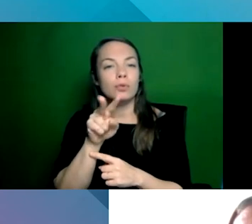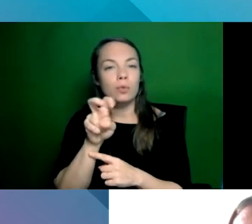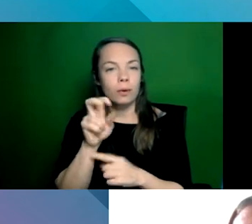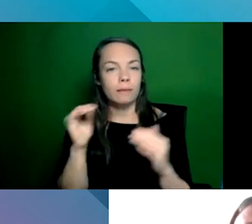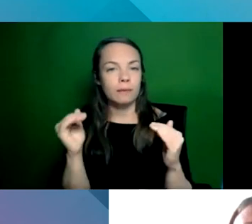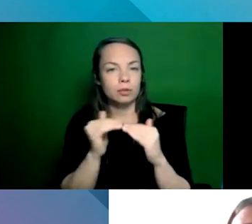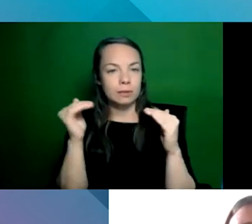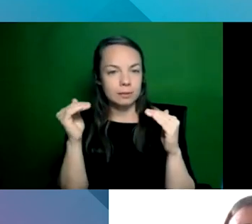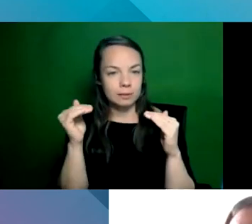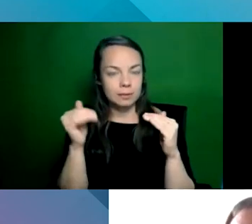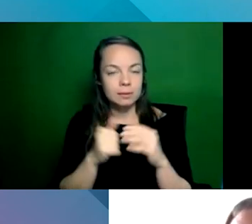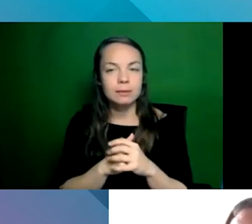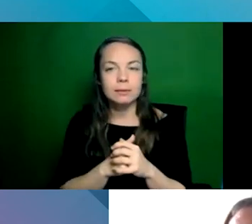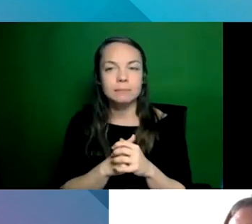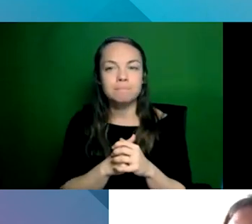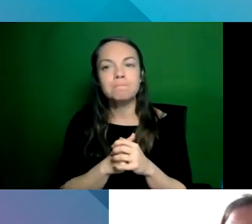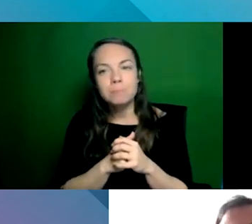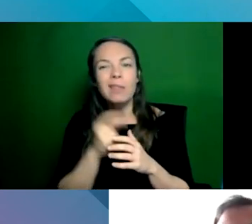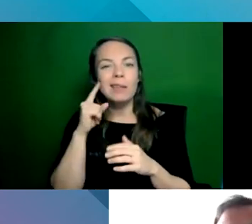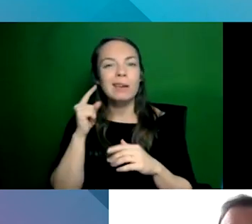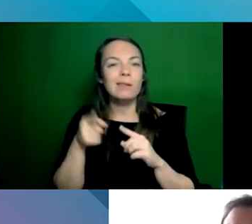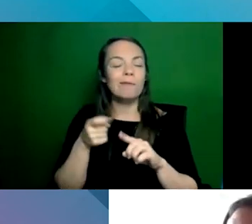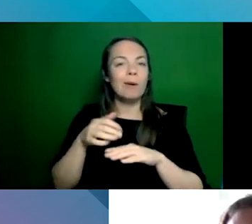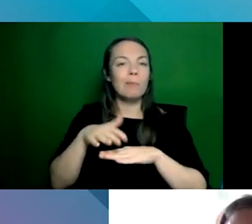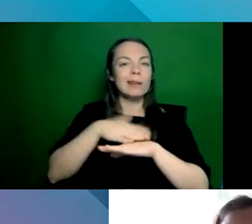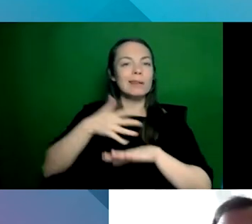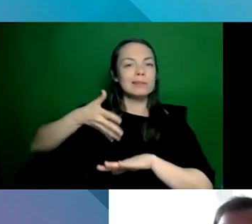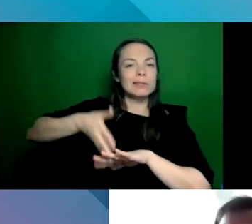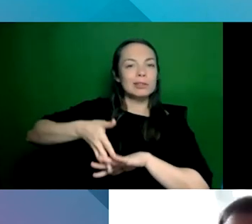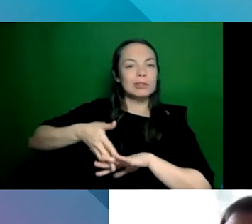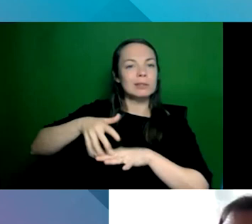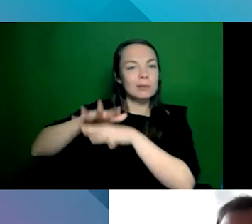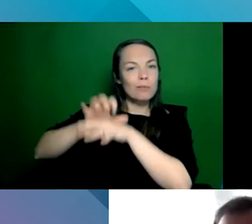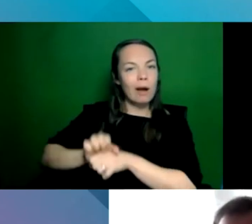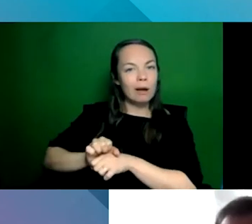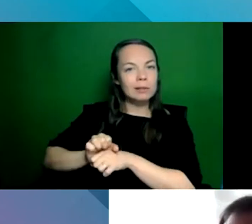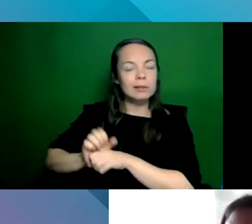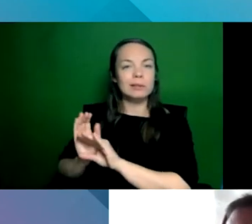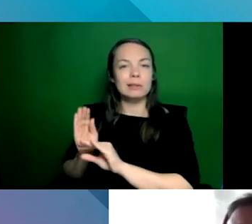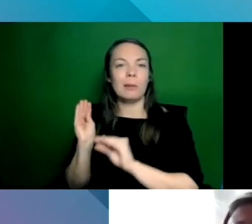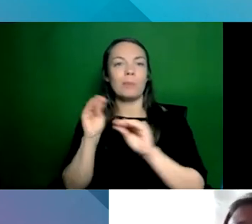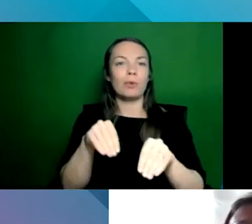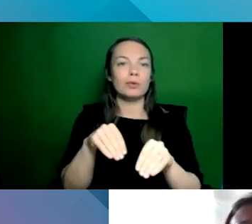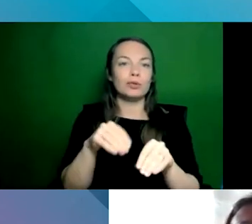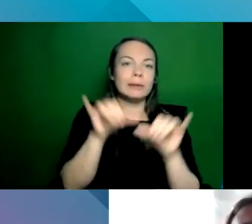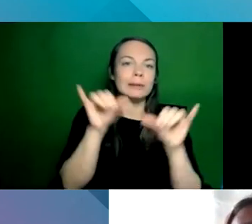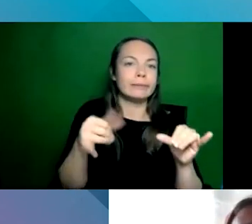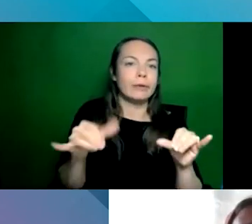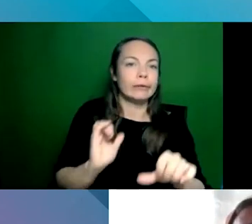as coming from an indigenous practice and trying to implement it into a system that is punitive, because I know that was a thing we were, you know, talking